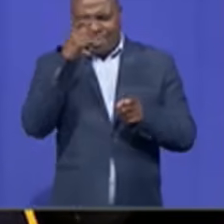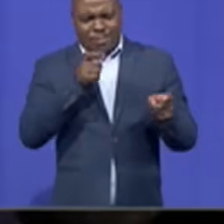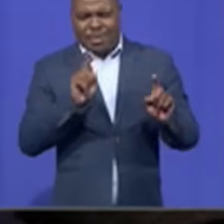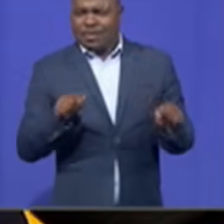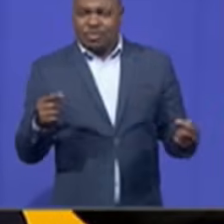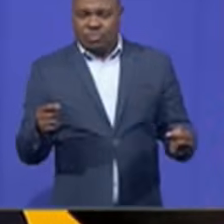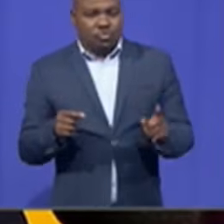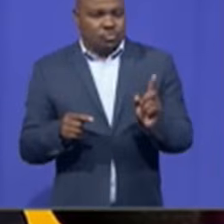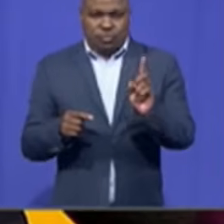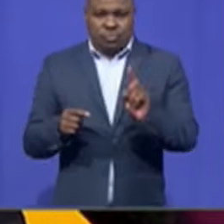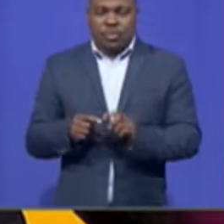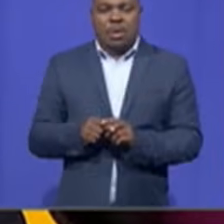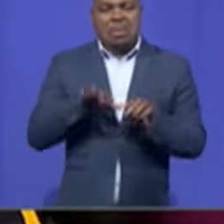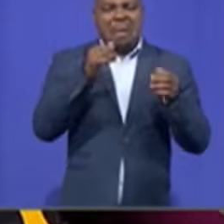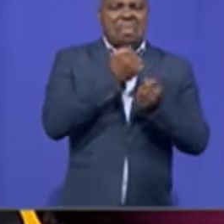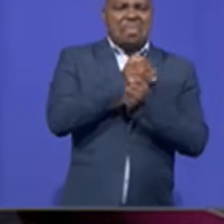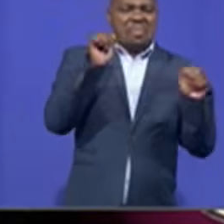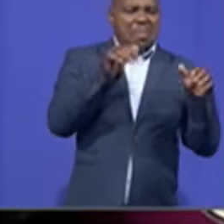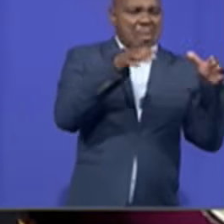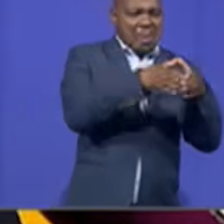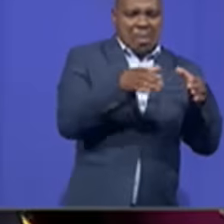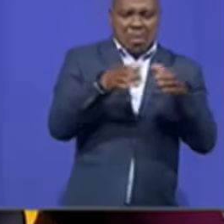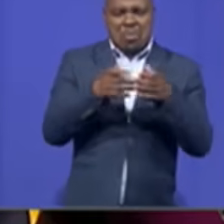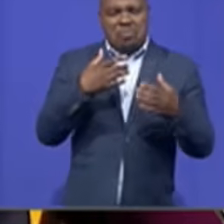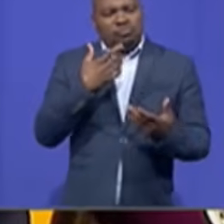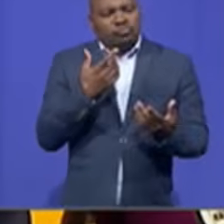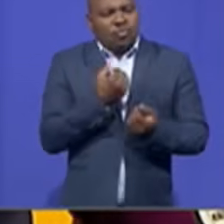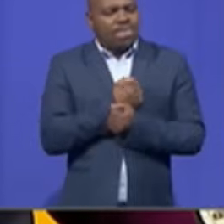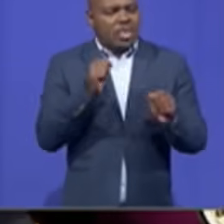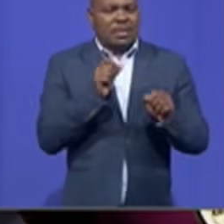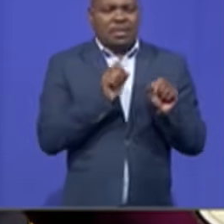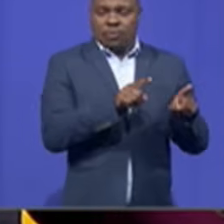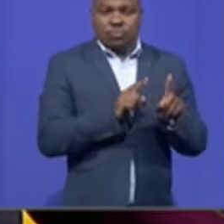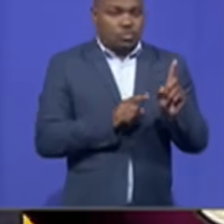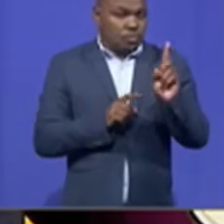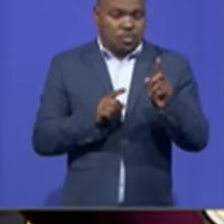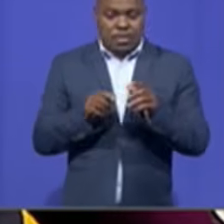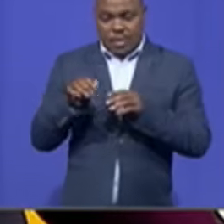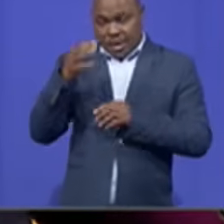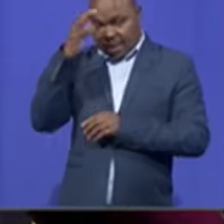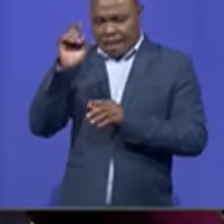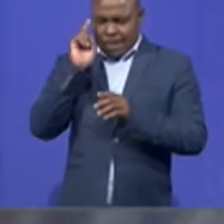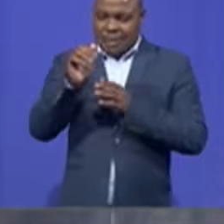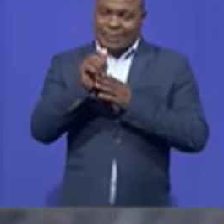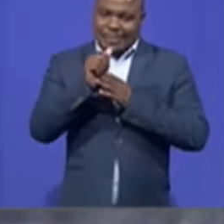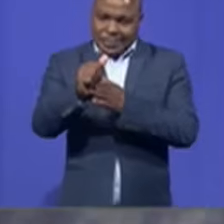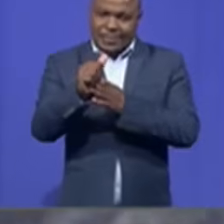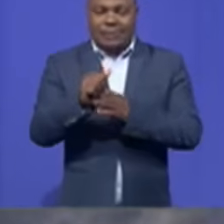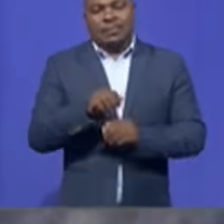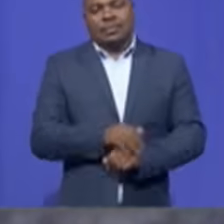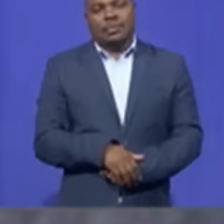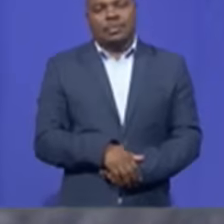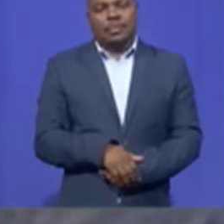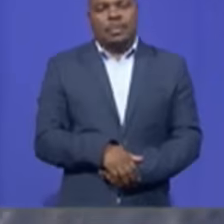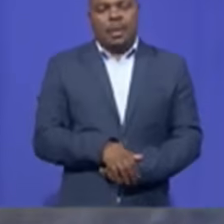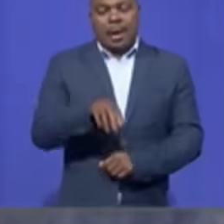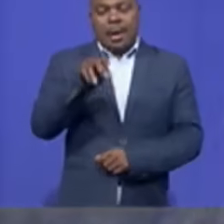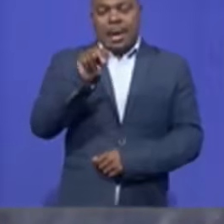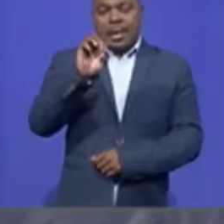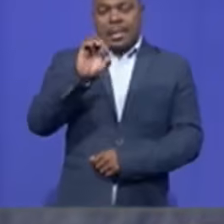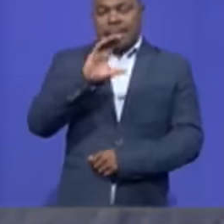Africa. Vigilantes and groupings do as they wish. So the state must lead and provide leadership. Kopano ya